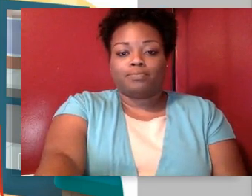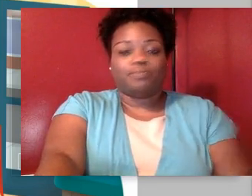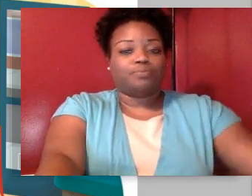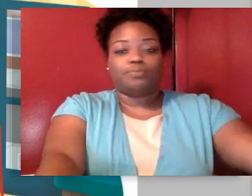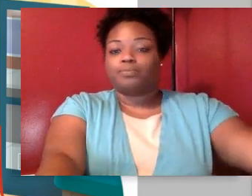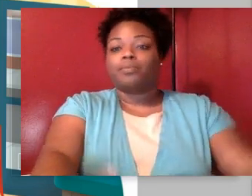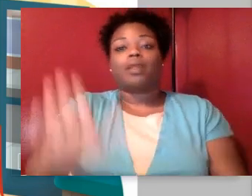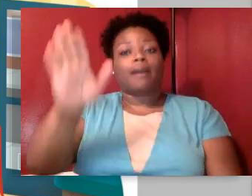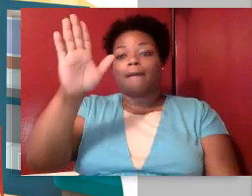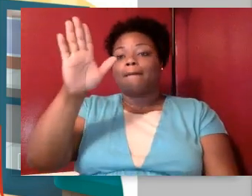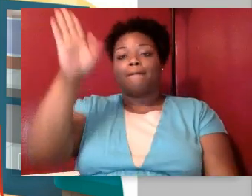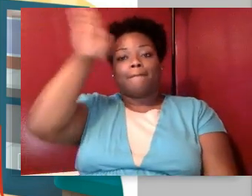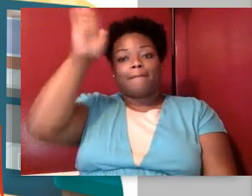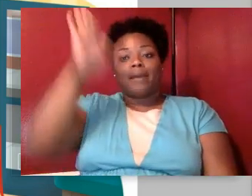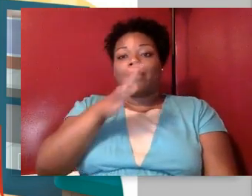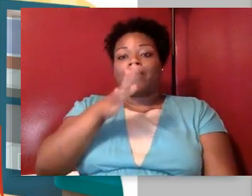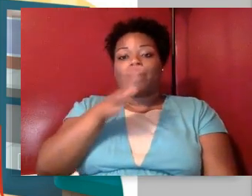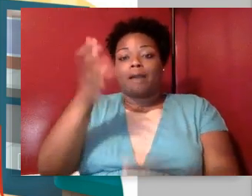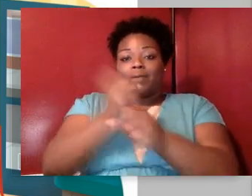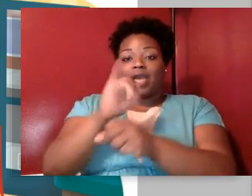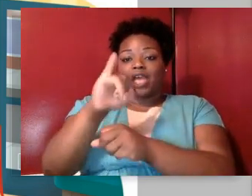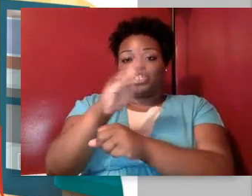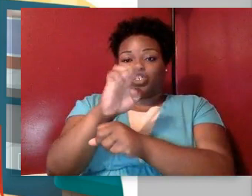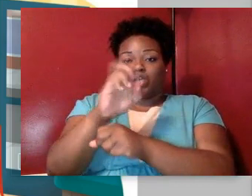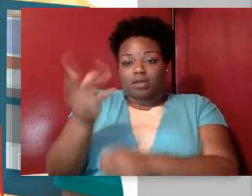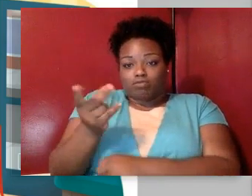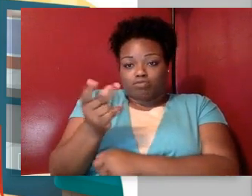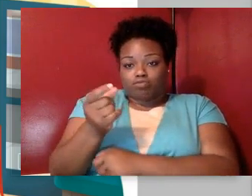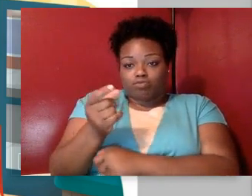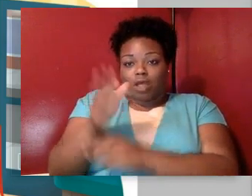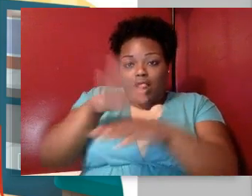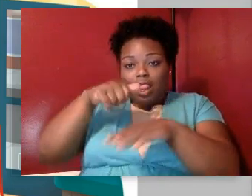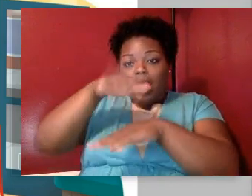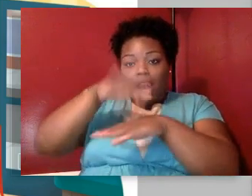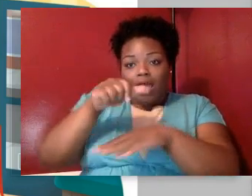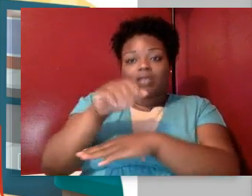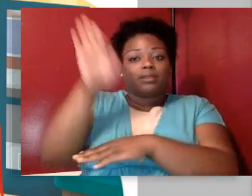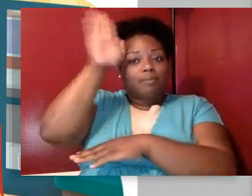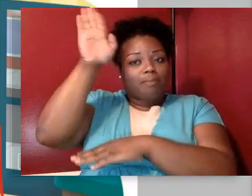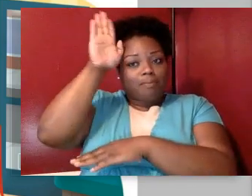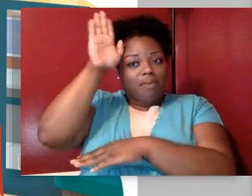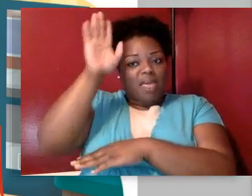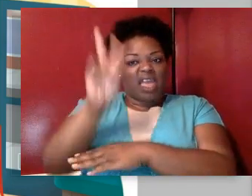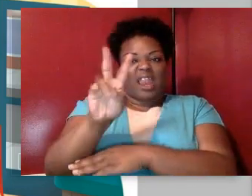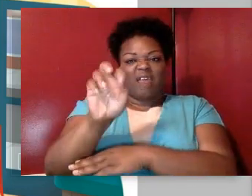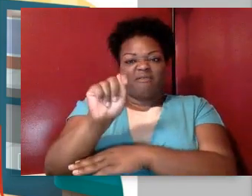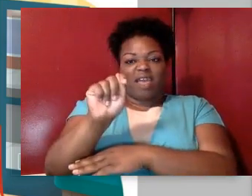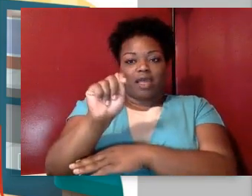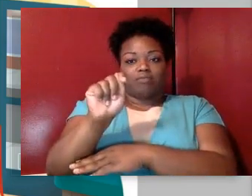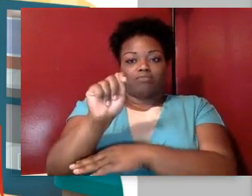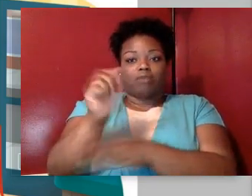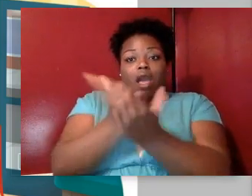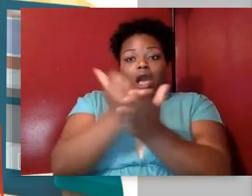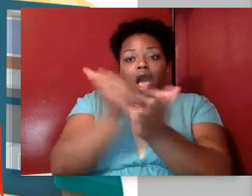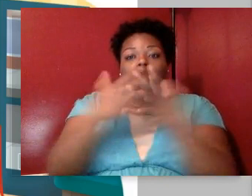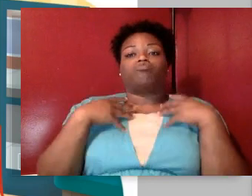Ben and Mom get Jet. Jet licks Ben. The vet helped Jet get well quick.